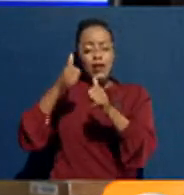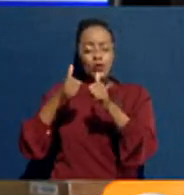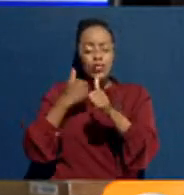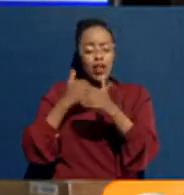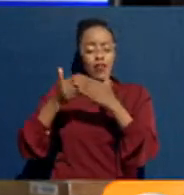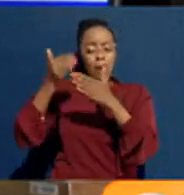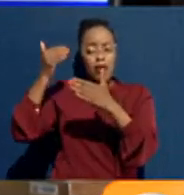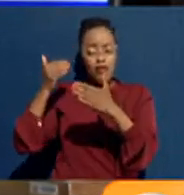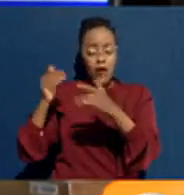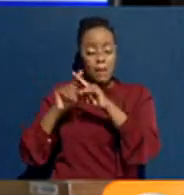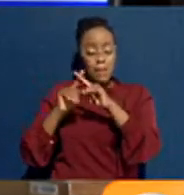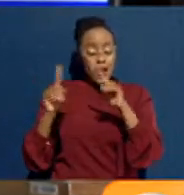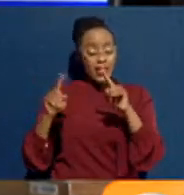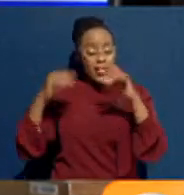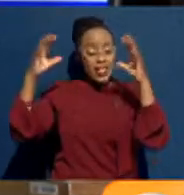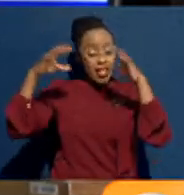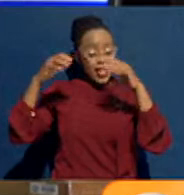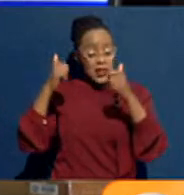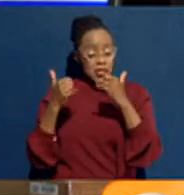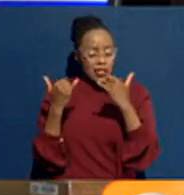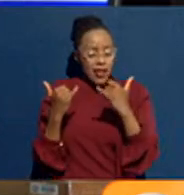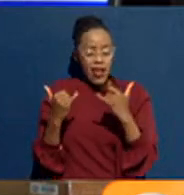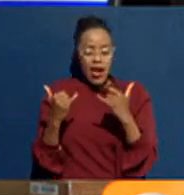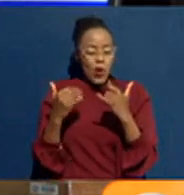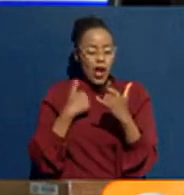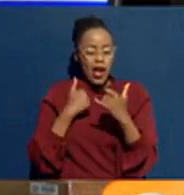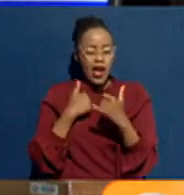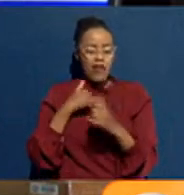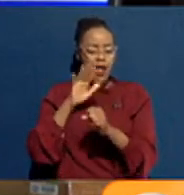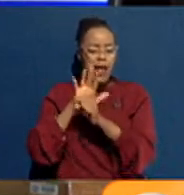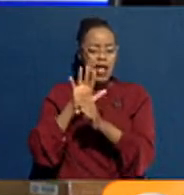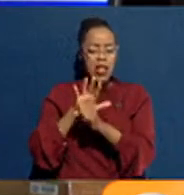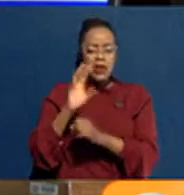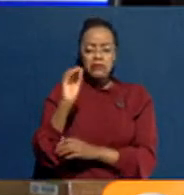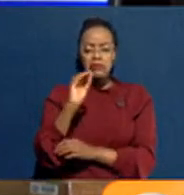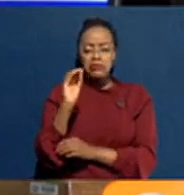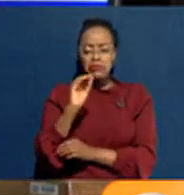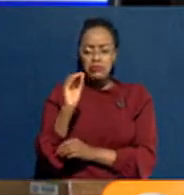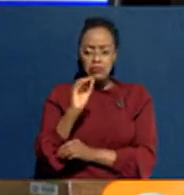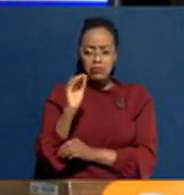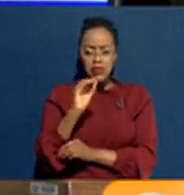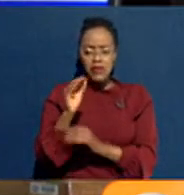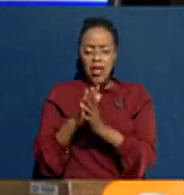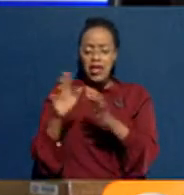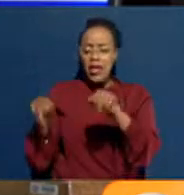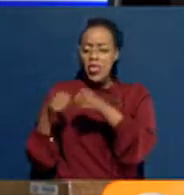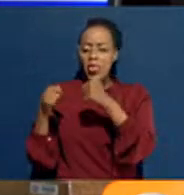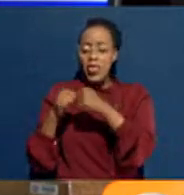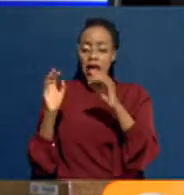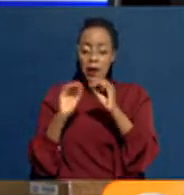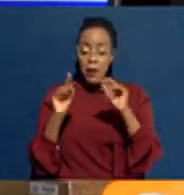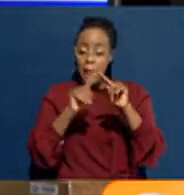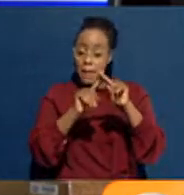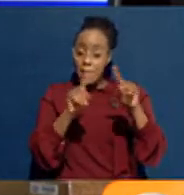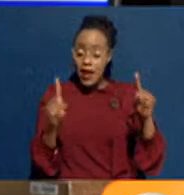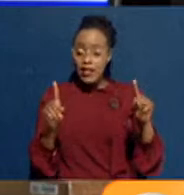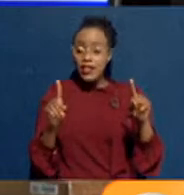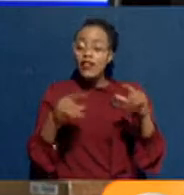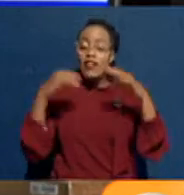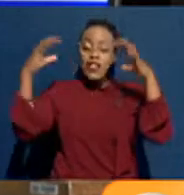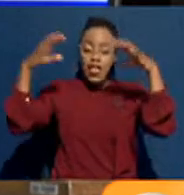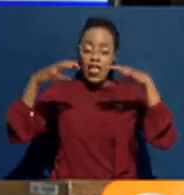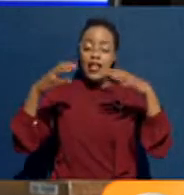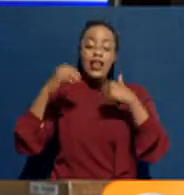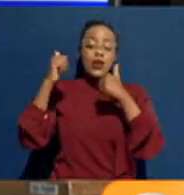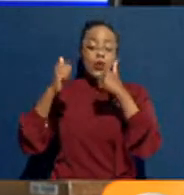before. However, this one is not going to be so much in terms of the strength and destruction, but the rainfall is expected